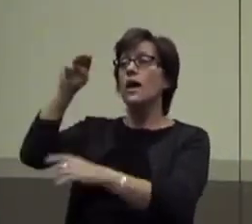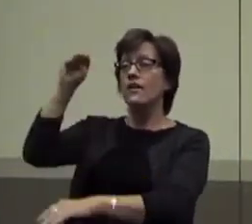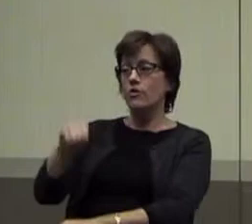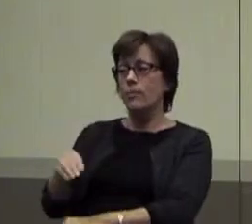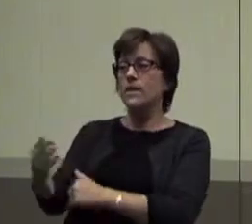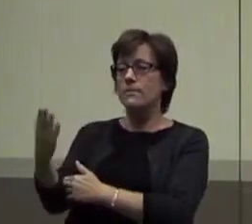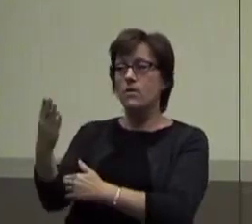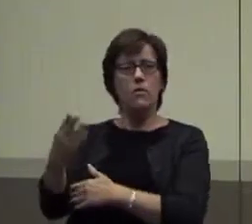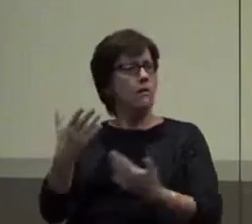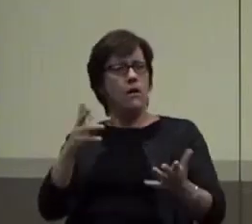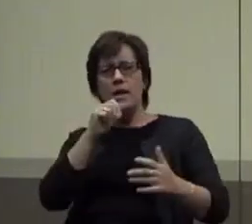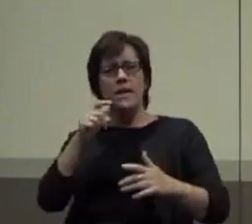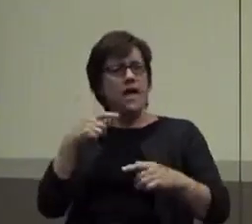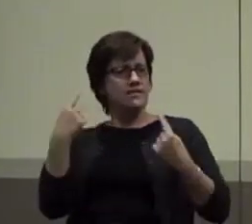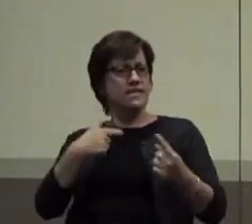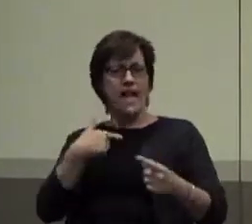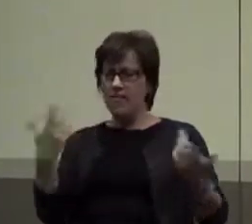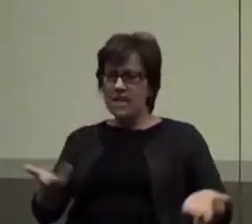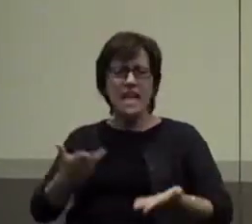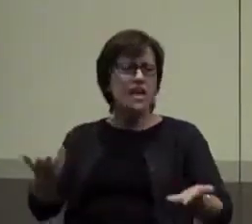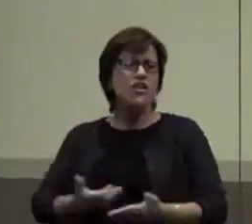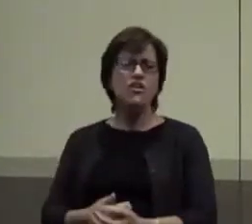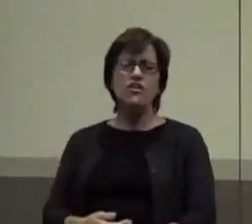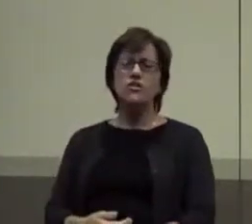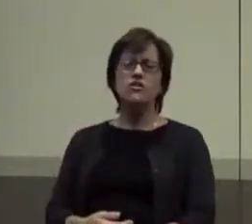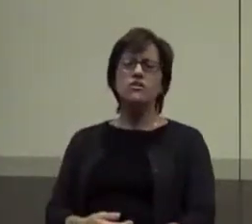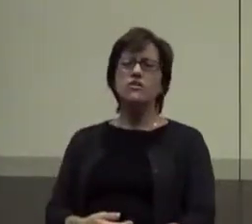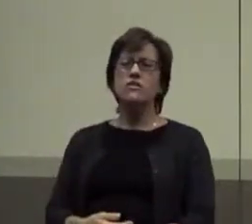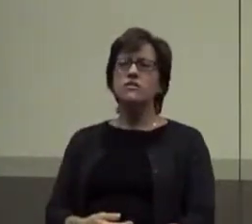Monday morning. Not since I've been here.